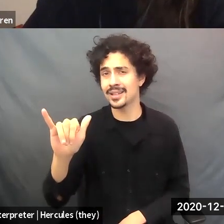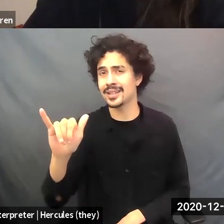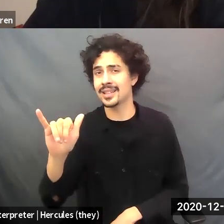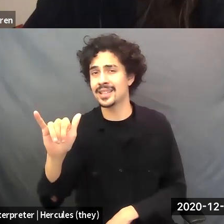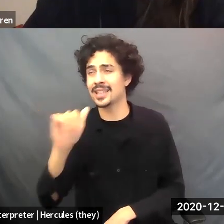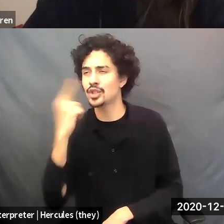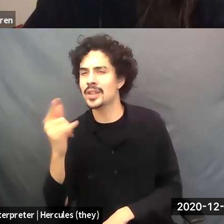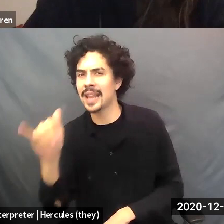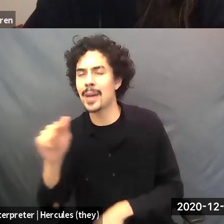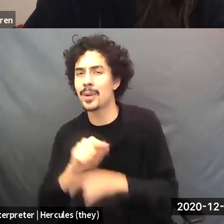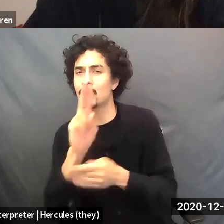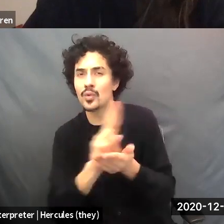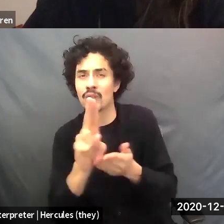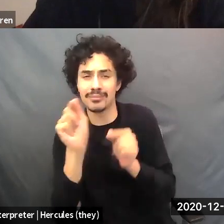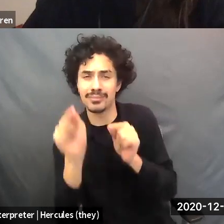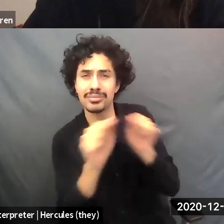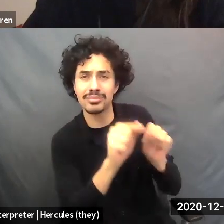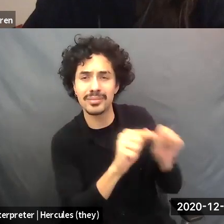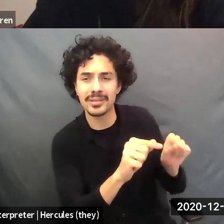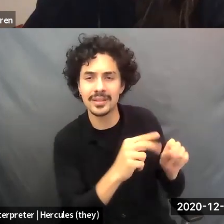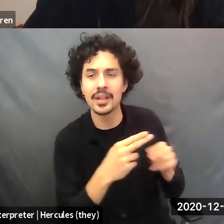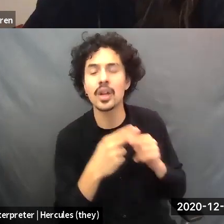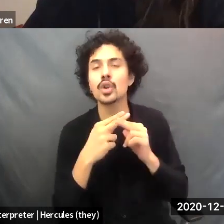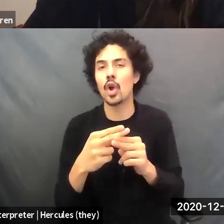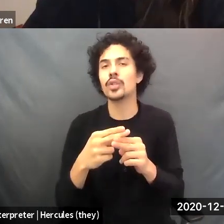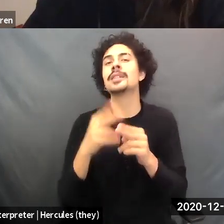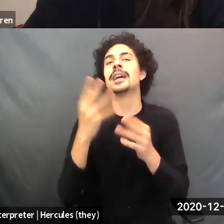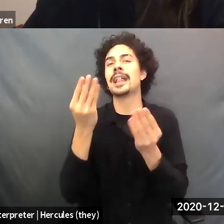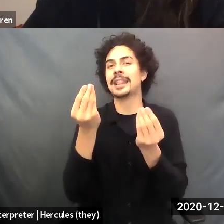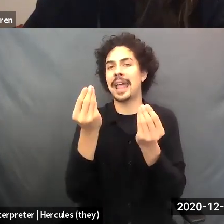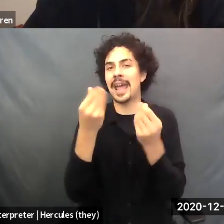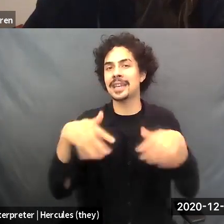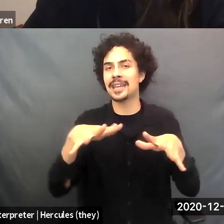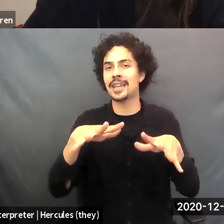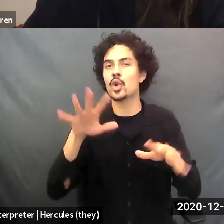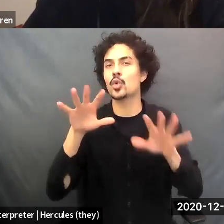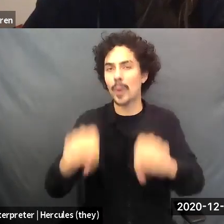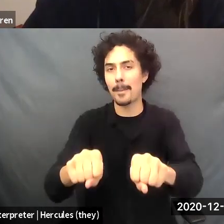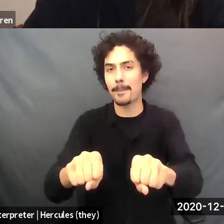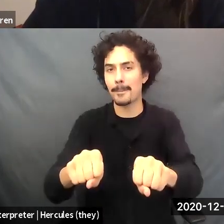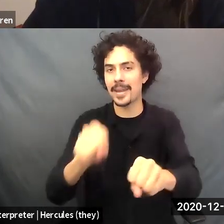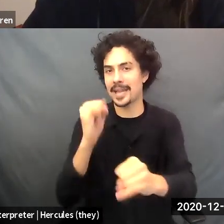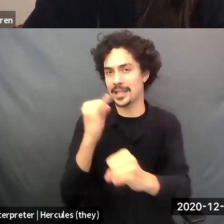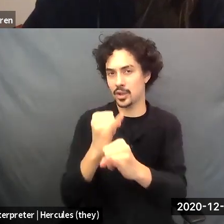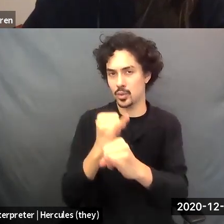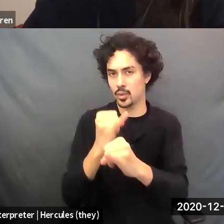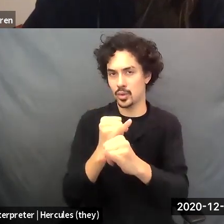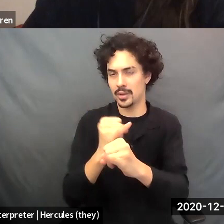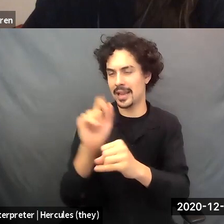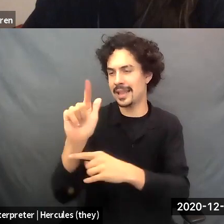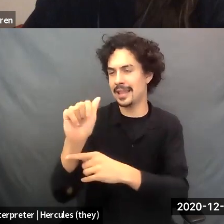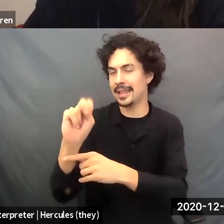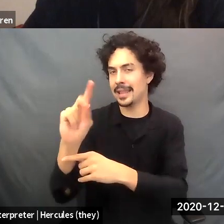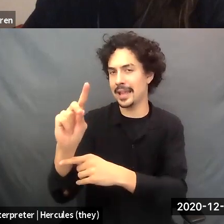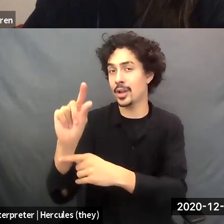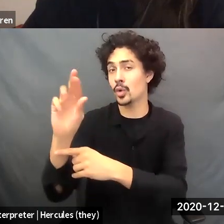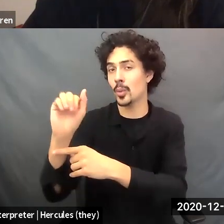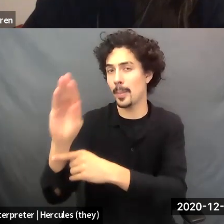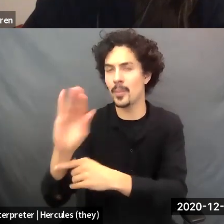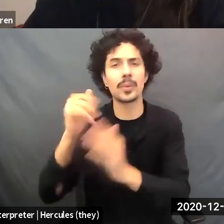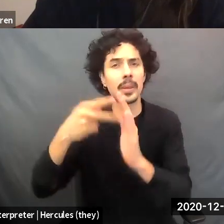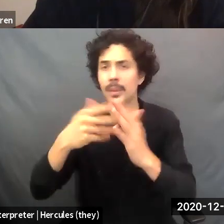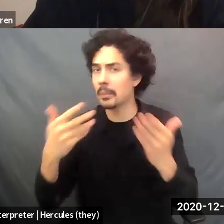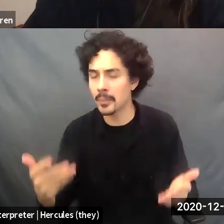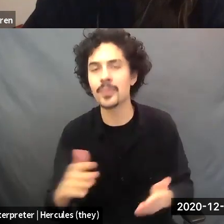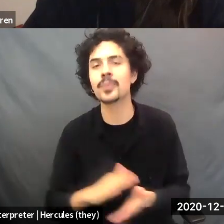land grant institution, or as some people call it a land grab institution. So what that means is that the University of California Berkeley,